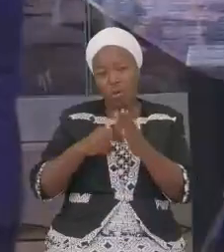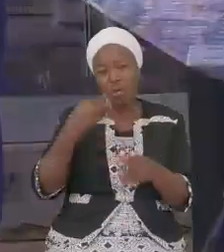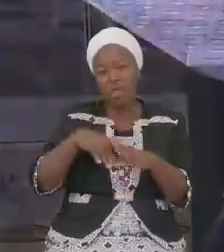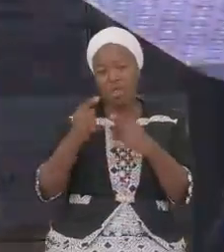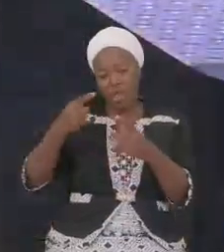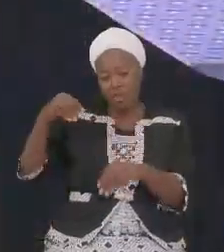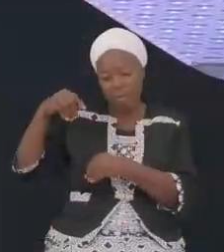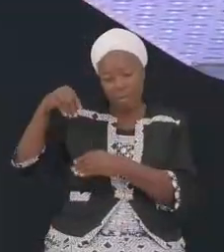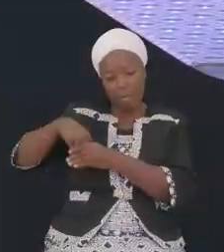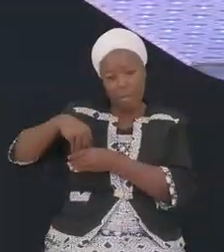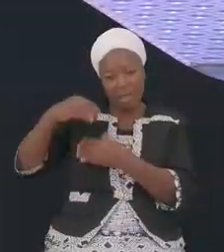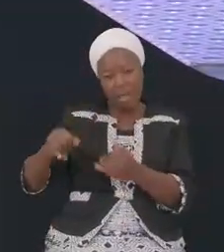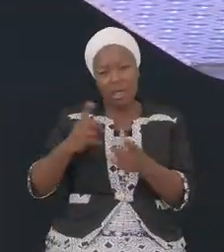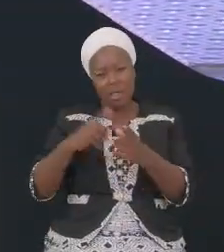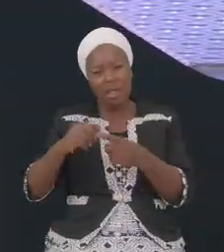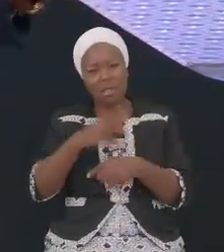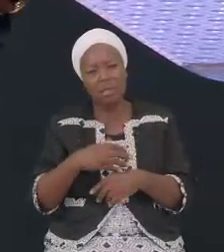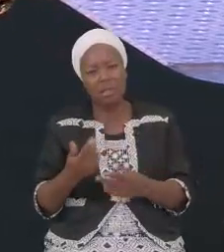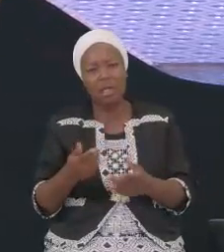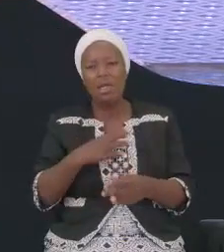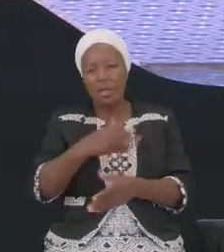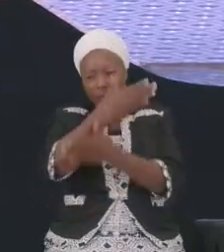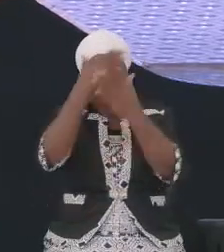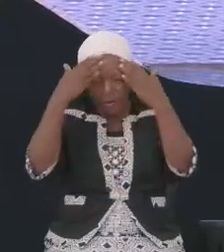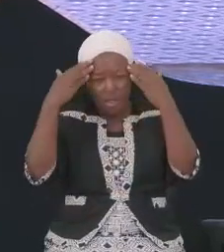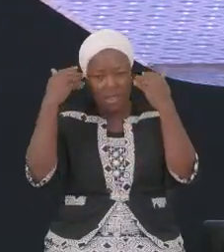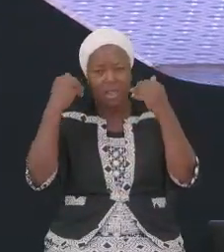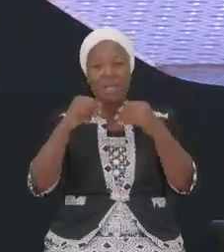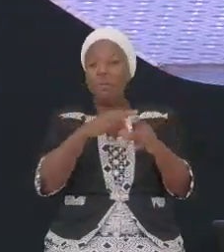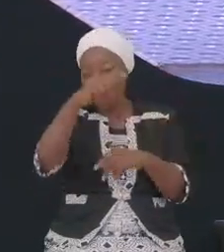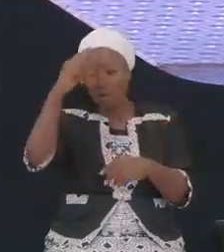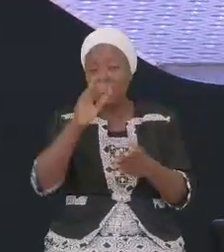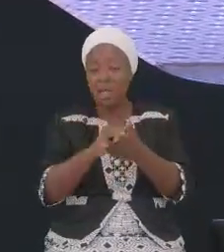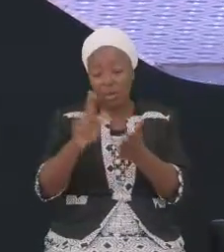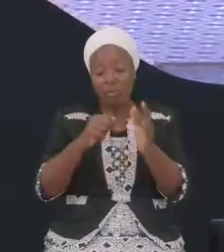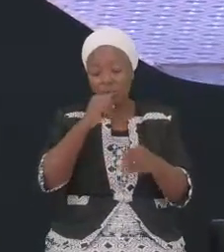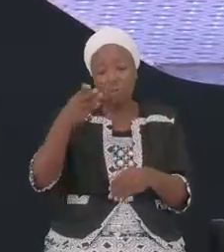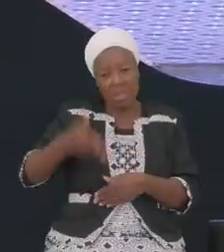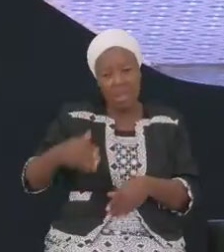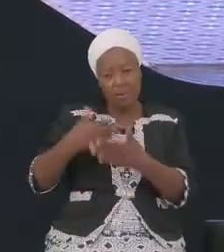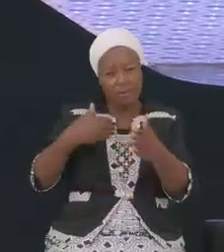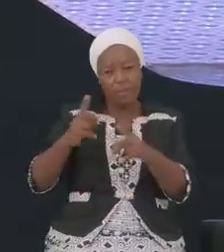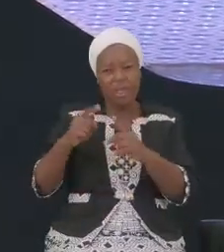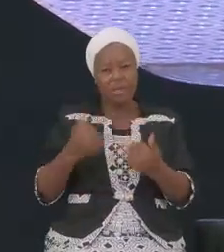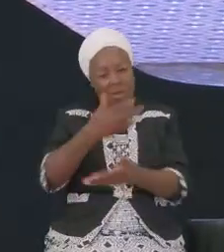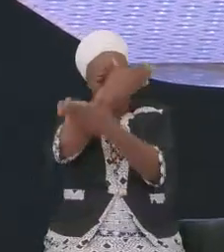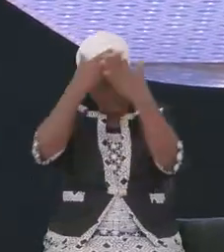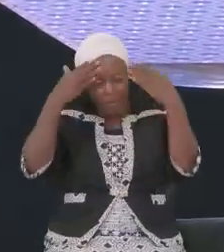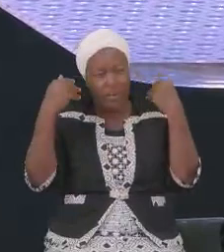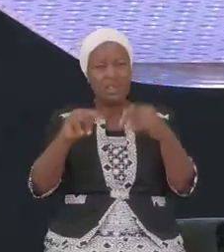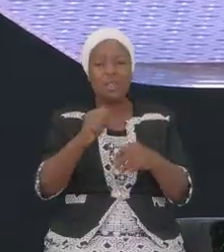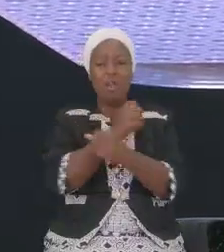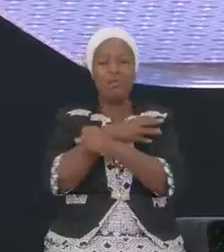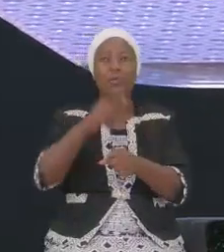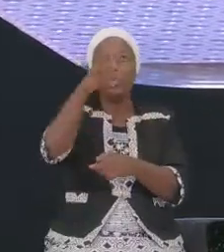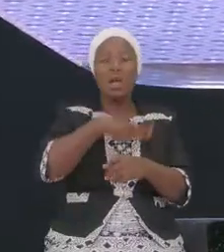they forgot the law of God. Forgetting the law of God, they forgot God. Forgetting God, they forgot his love, they forgot